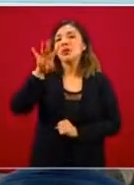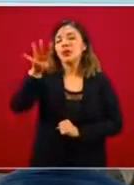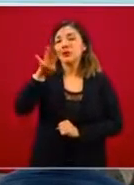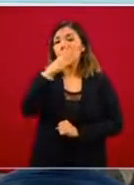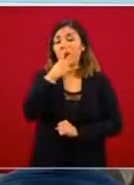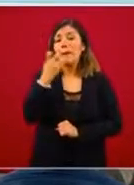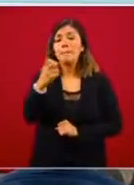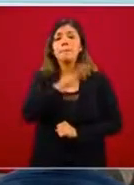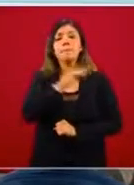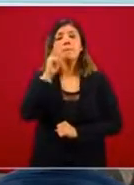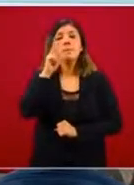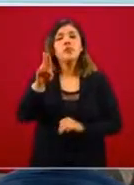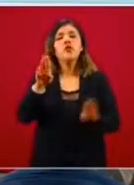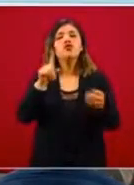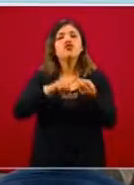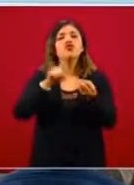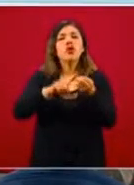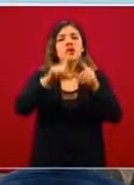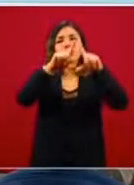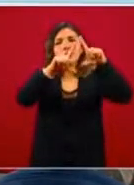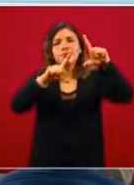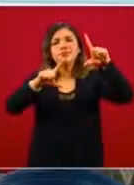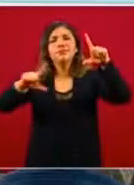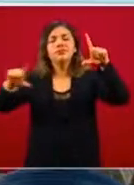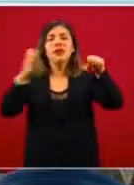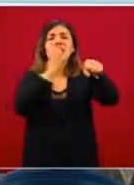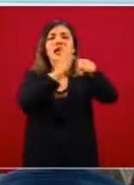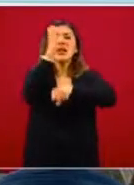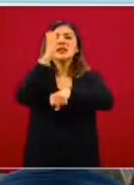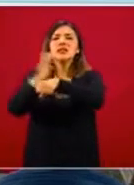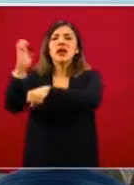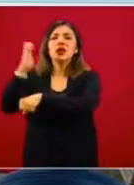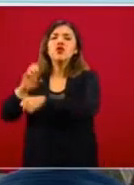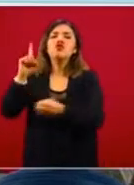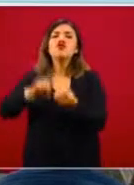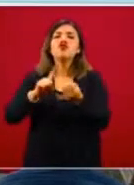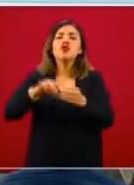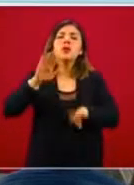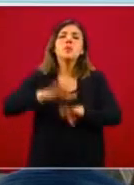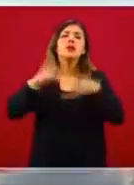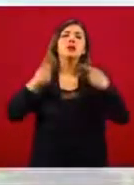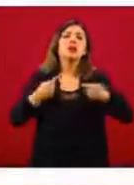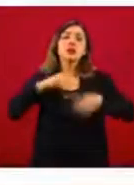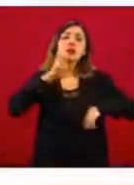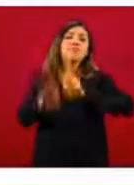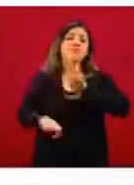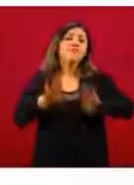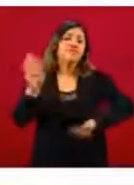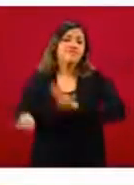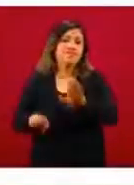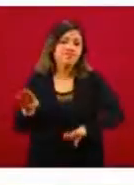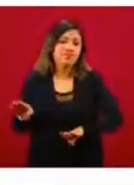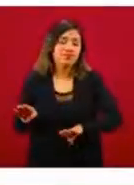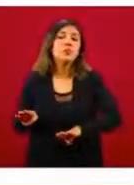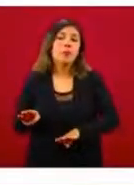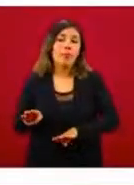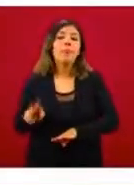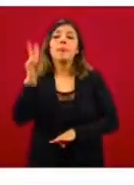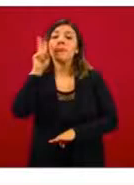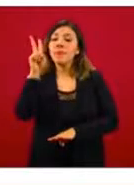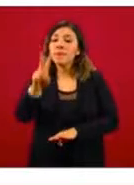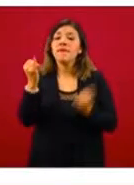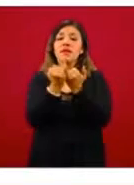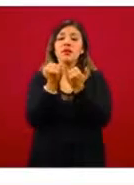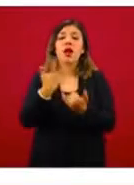COVID-19. And here we can see that distribution in terms of the state where they very unfortunately lost their